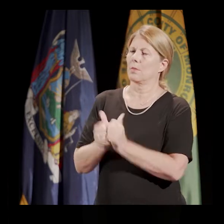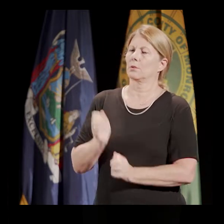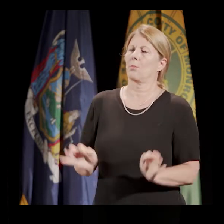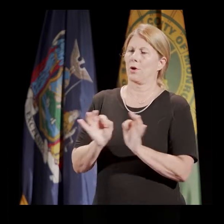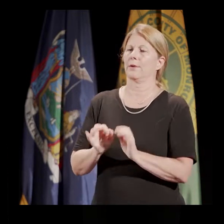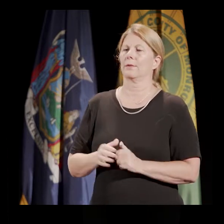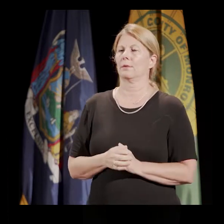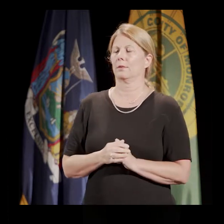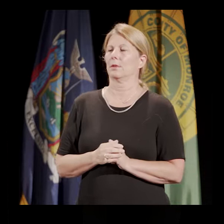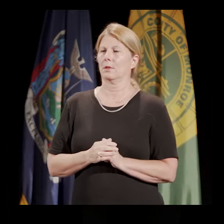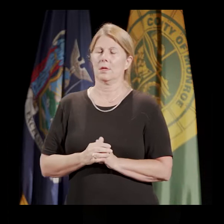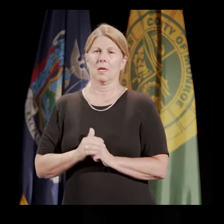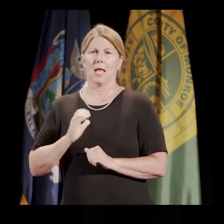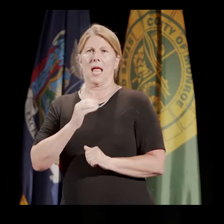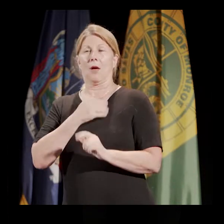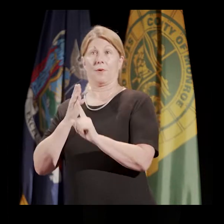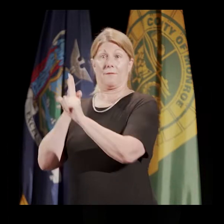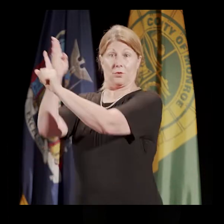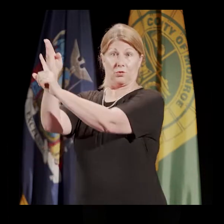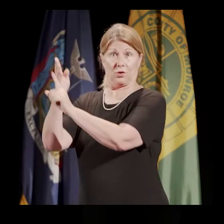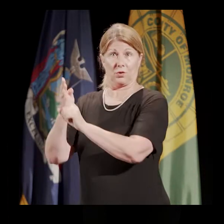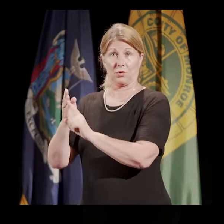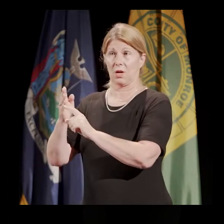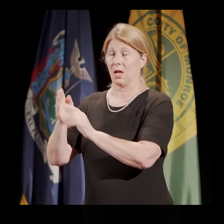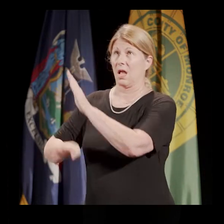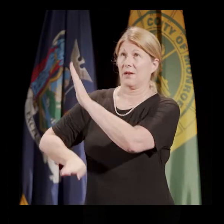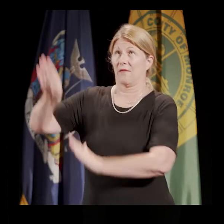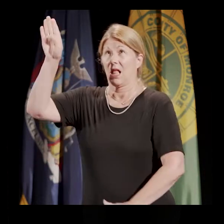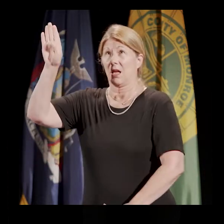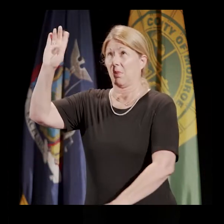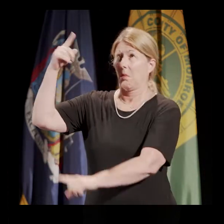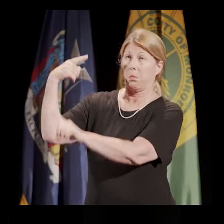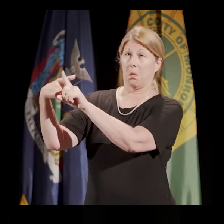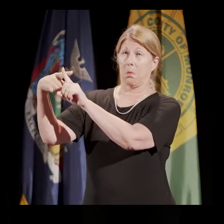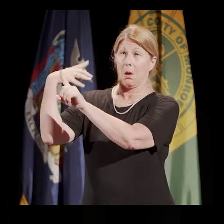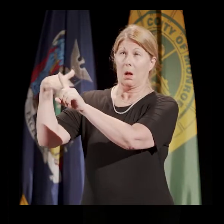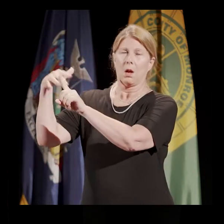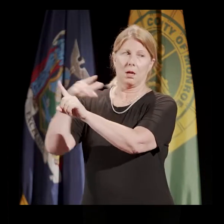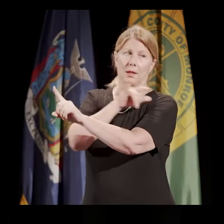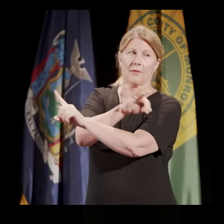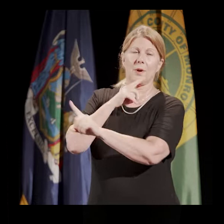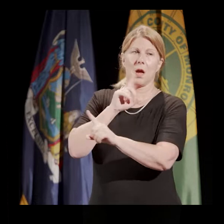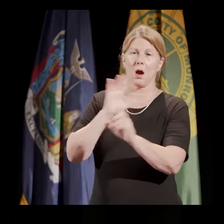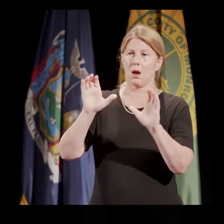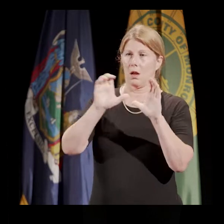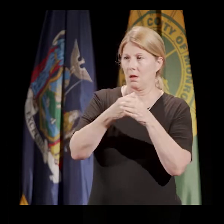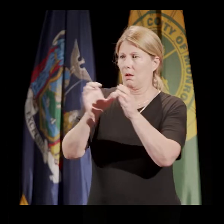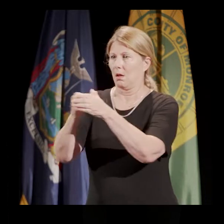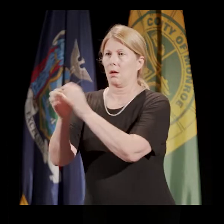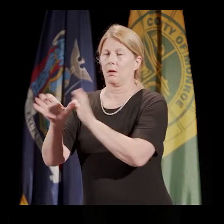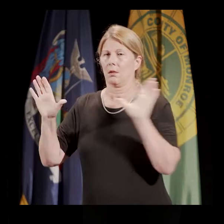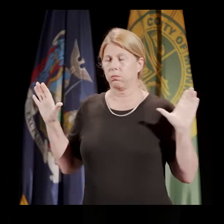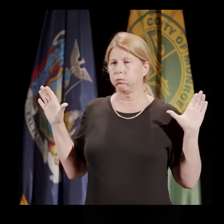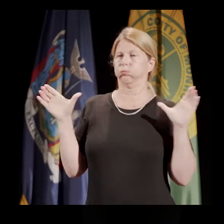future will be built by working together. At the end of my first week, I said the job of being mayor is sobering